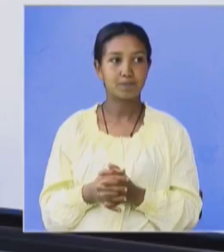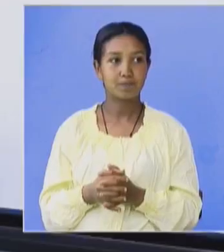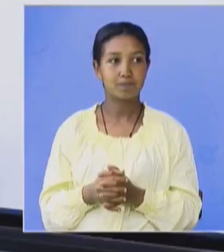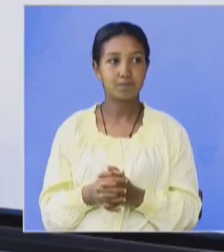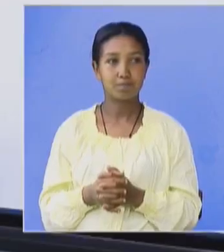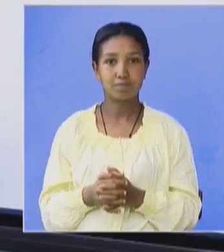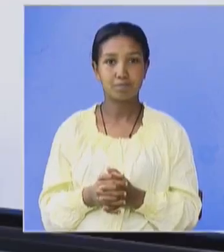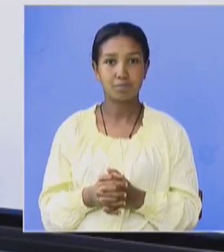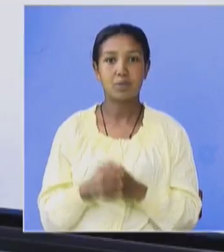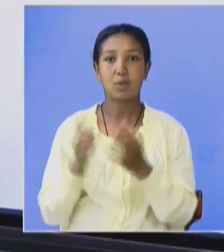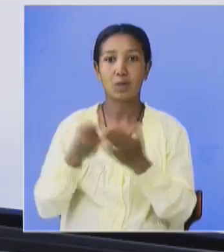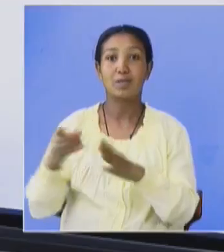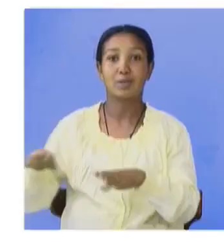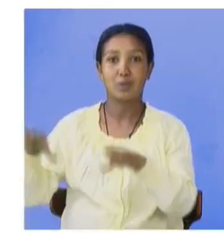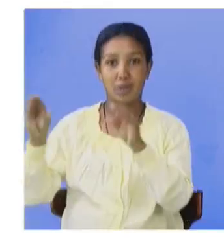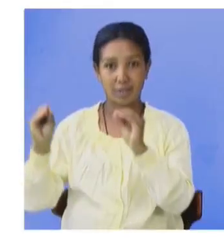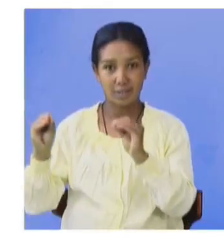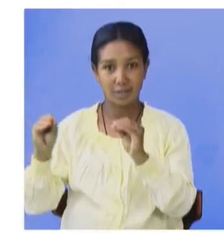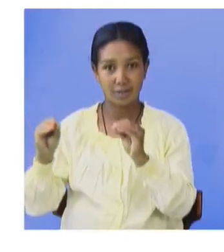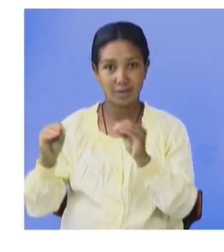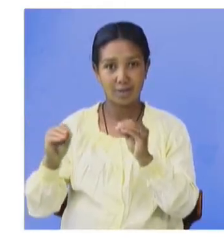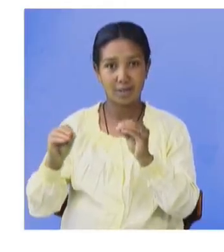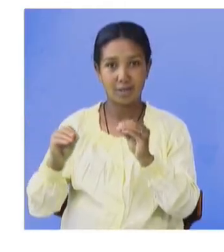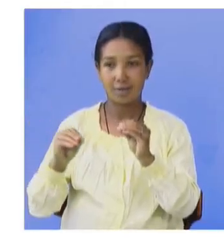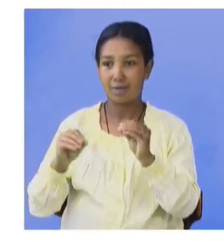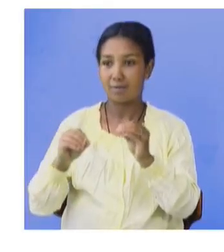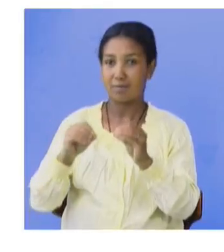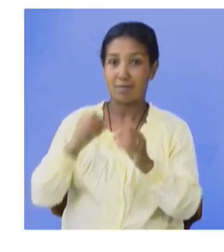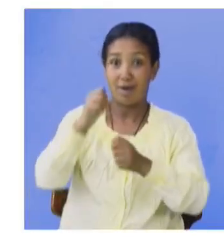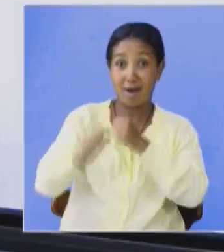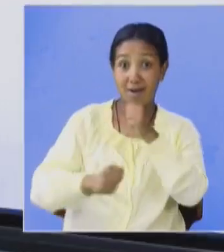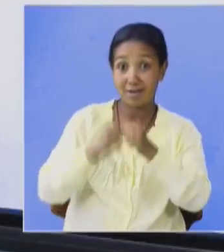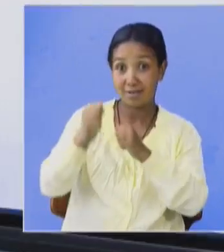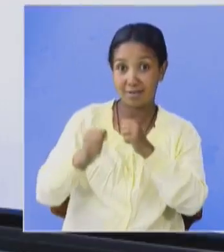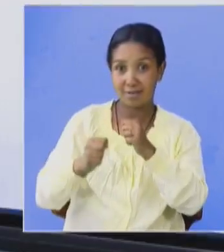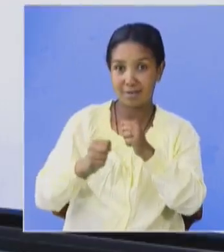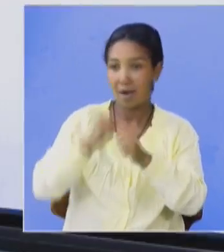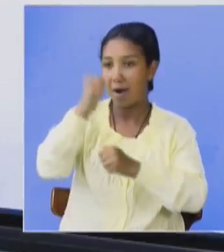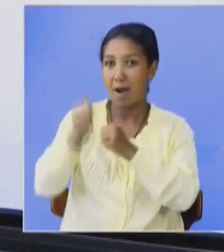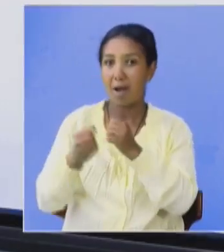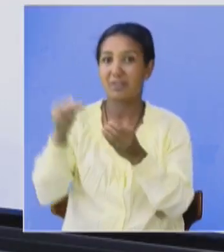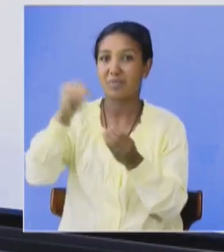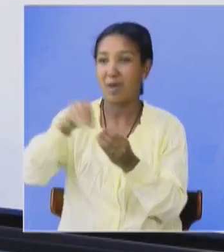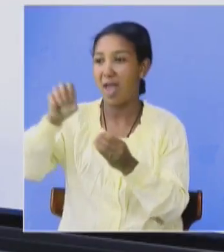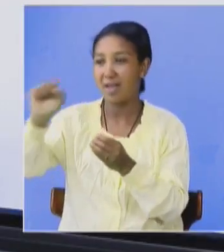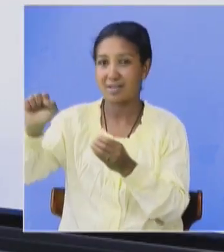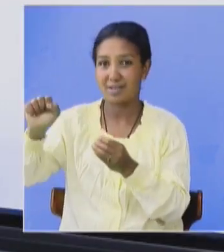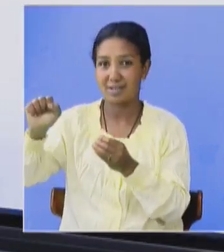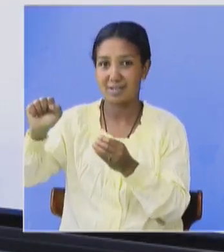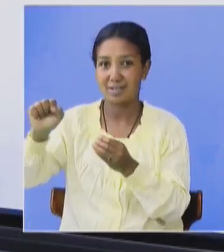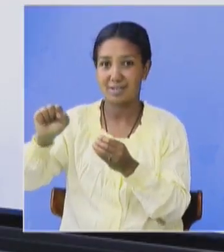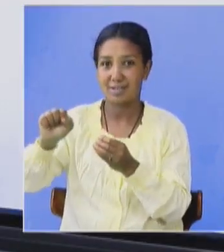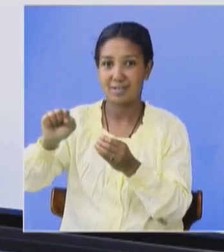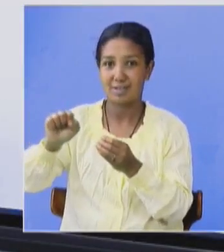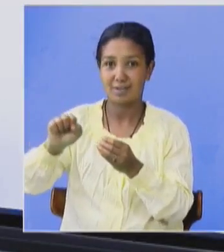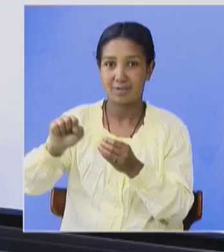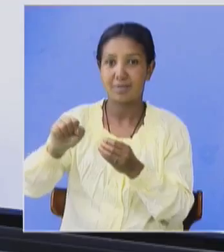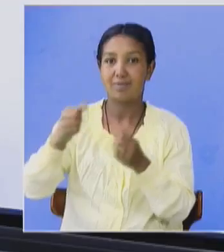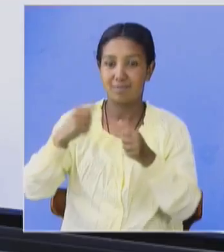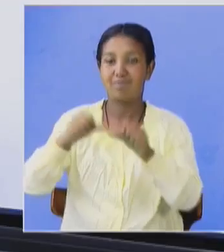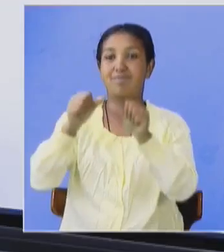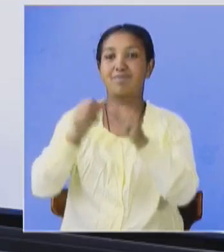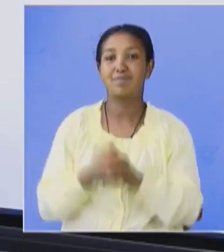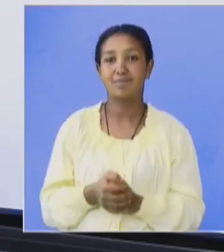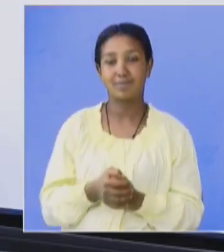So here's the students. Runs. We just add s at the end of the verb. Let us keep going.